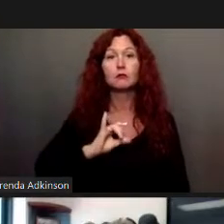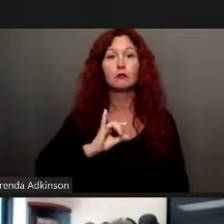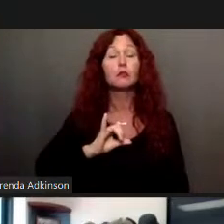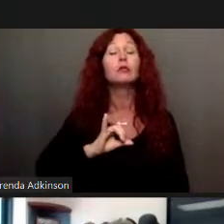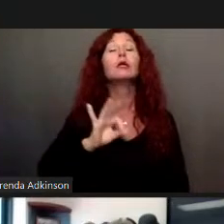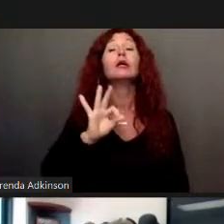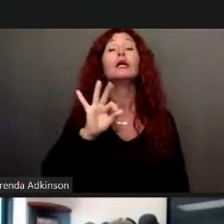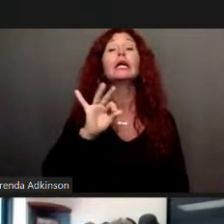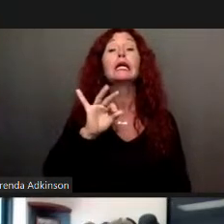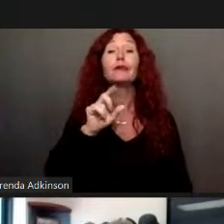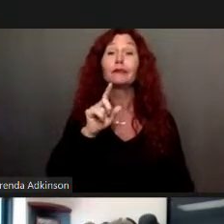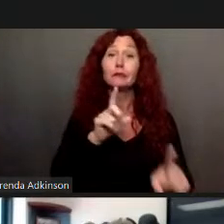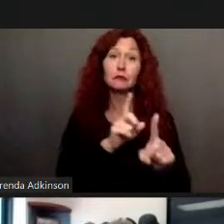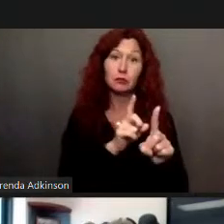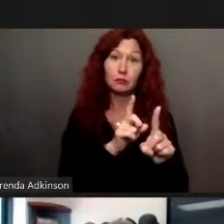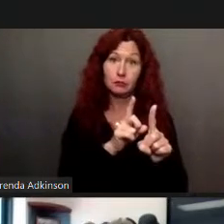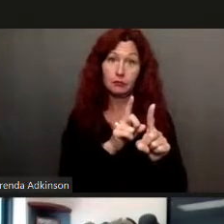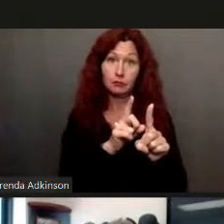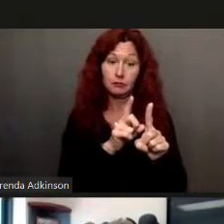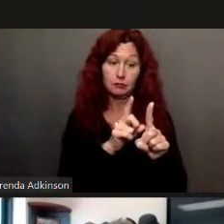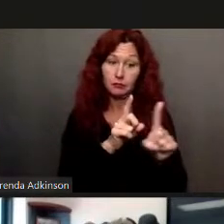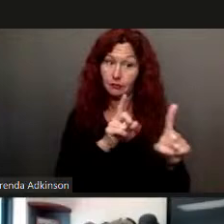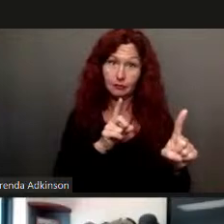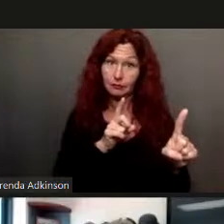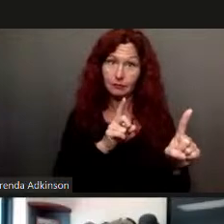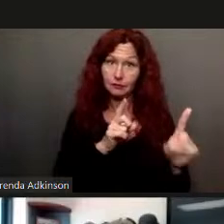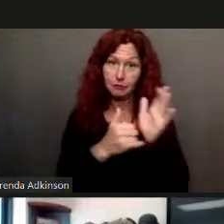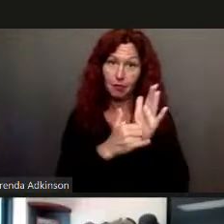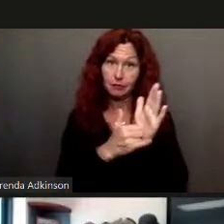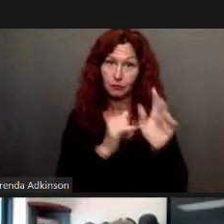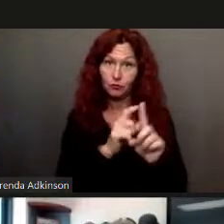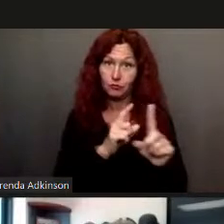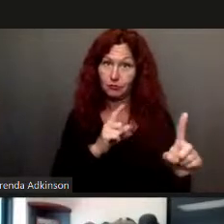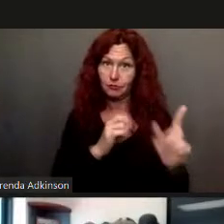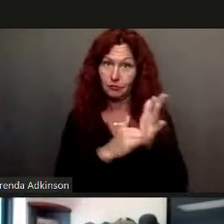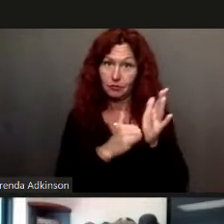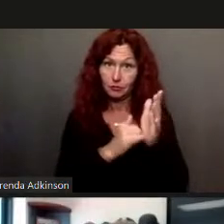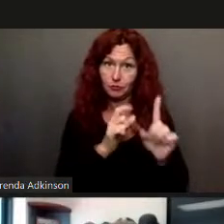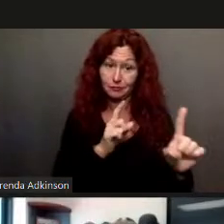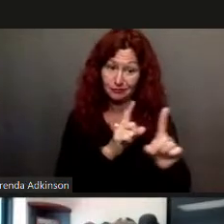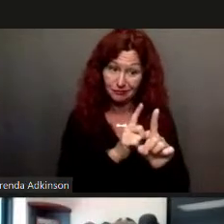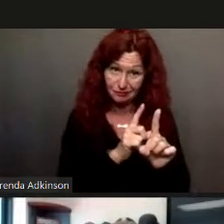social distancing inside or outside, you have to wear a mask. Inside, you have to wear a mask all the time.